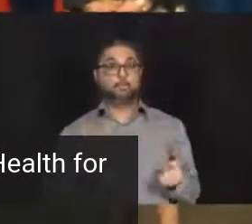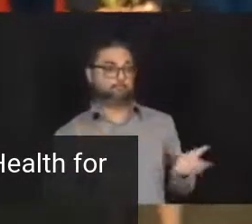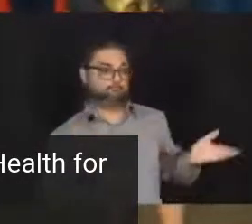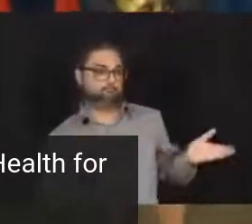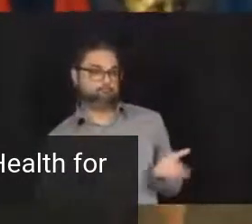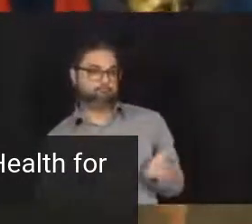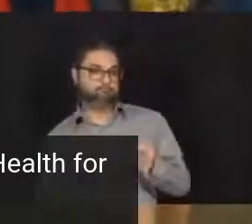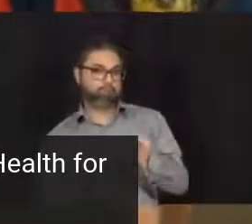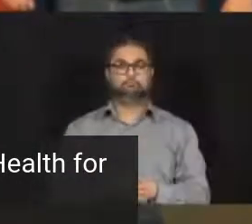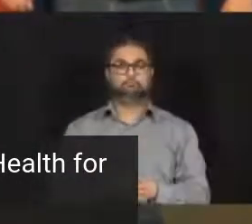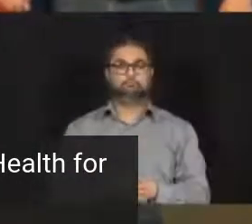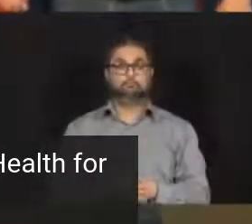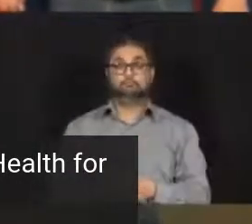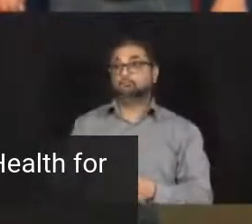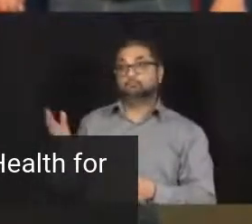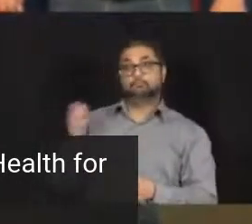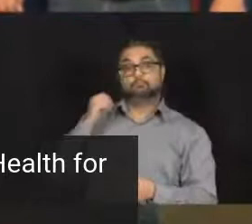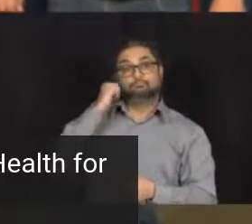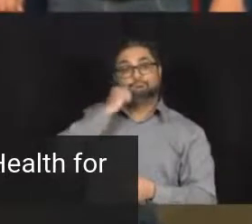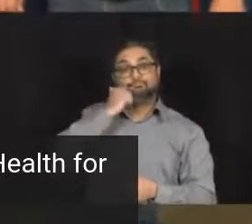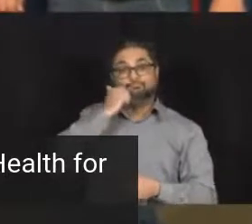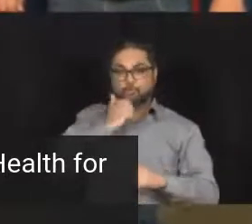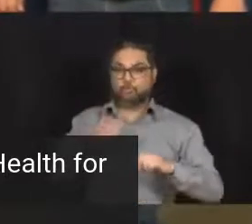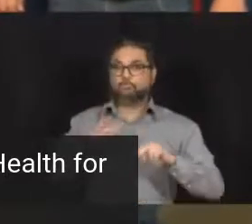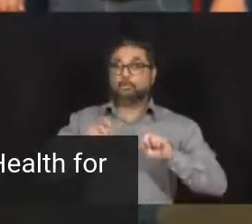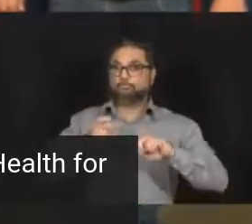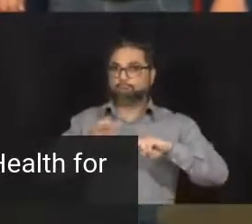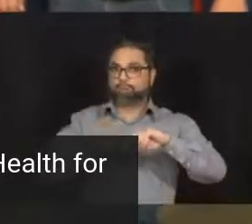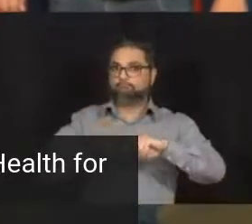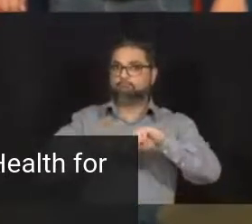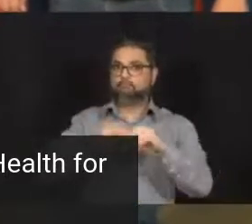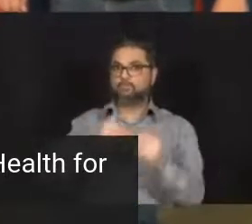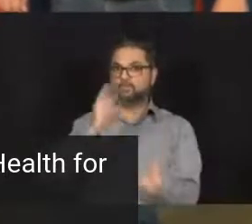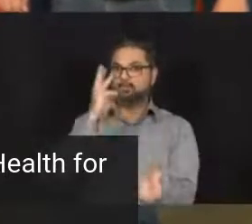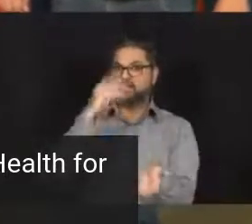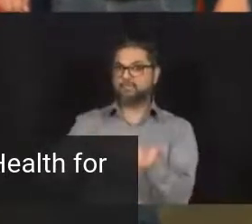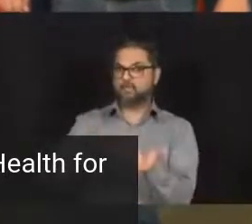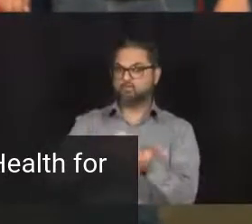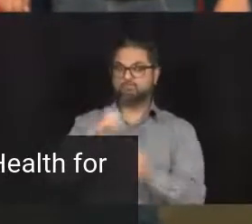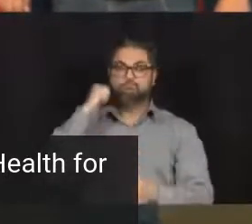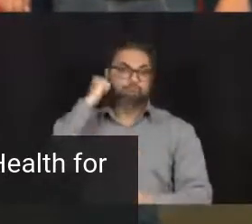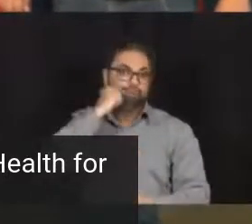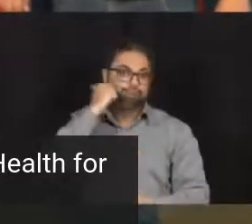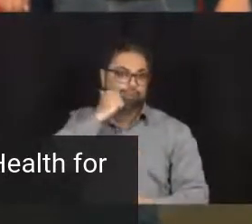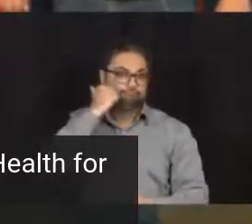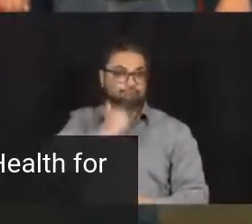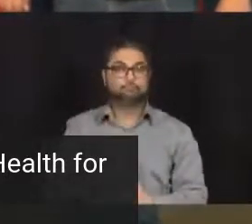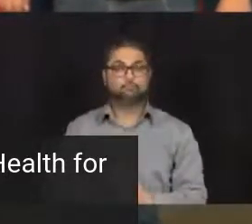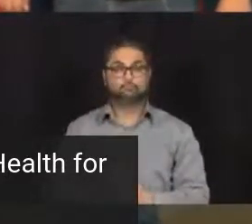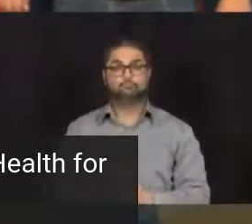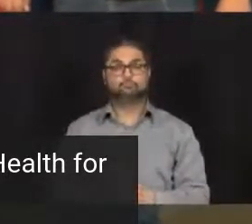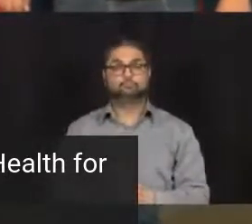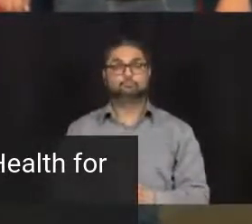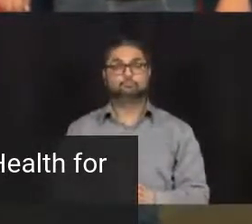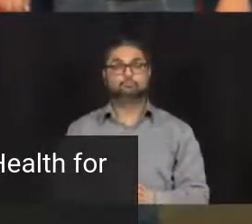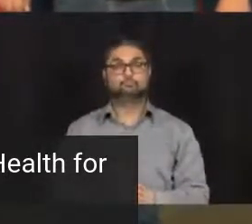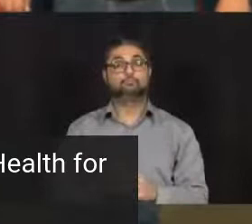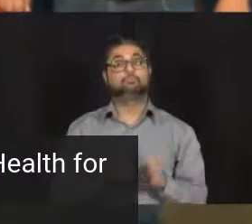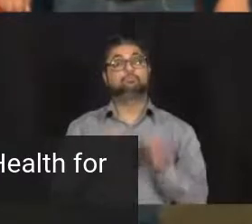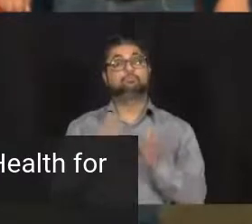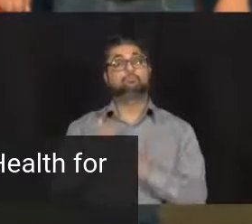that. We're up to almost 6,000 per day now, as the Premier indicated. The expectation is by